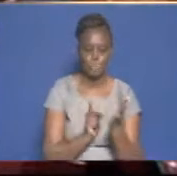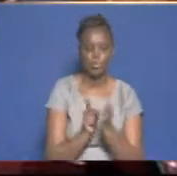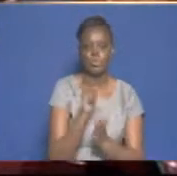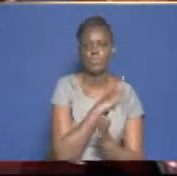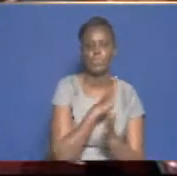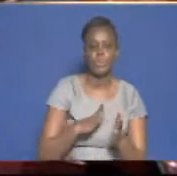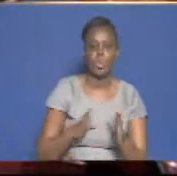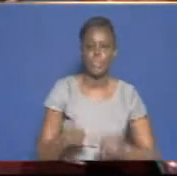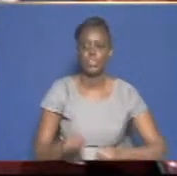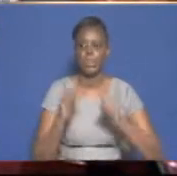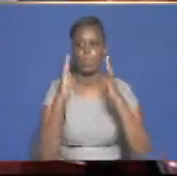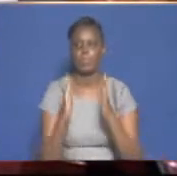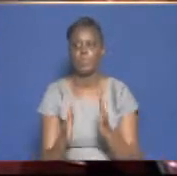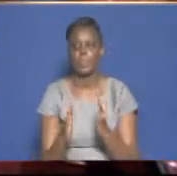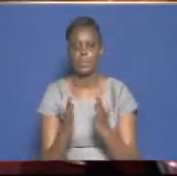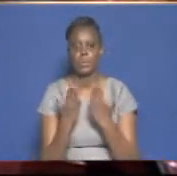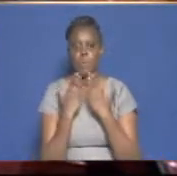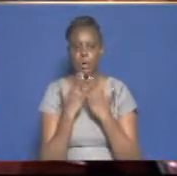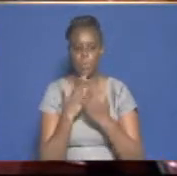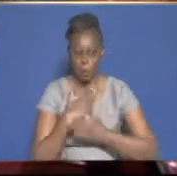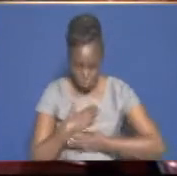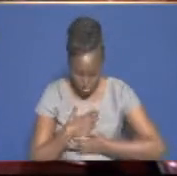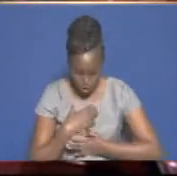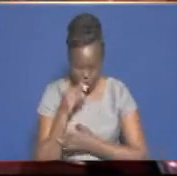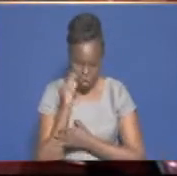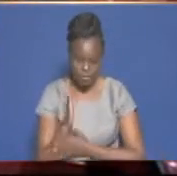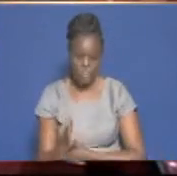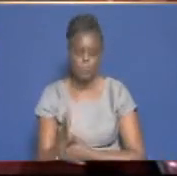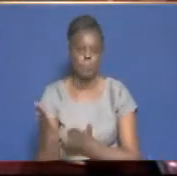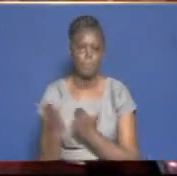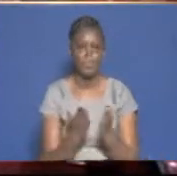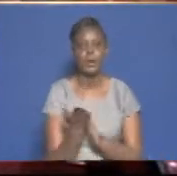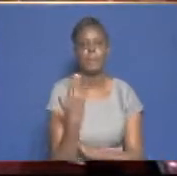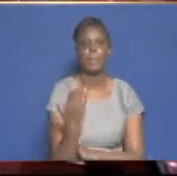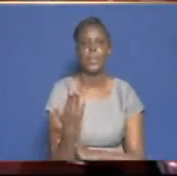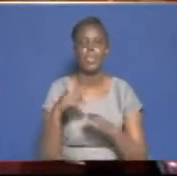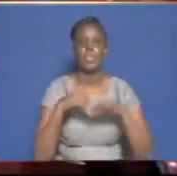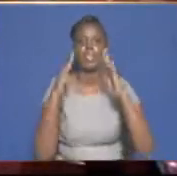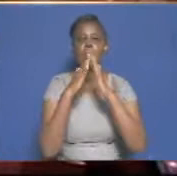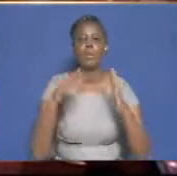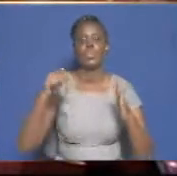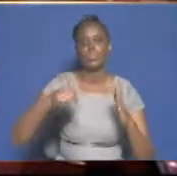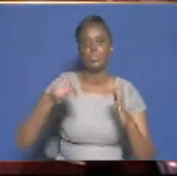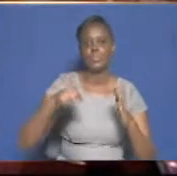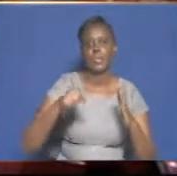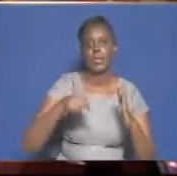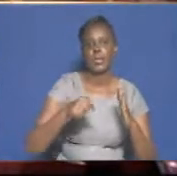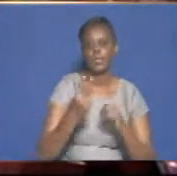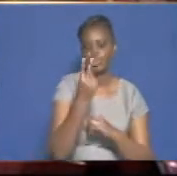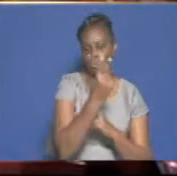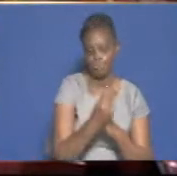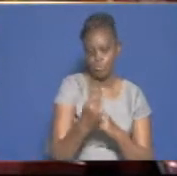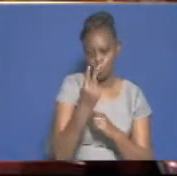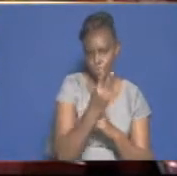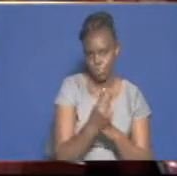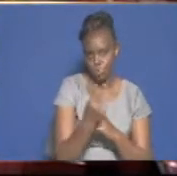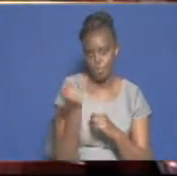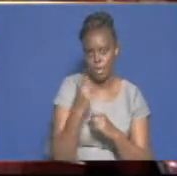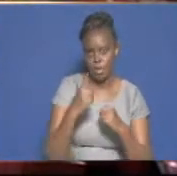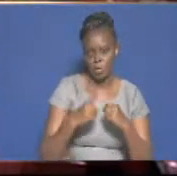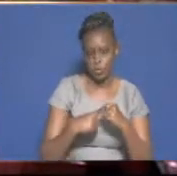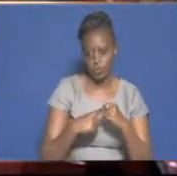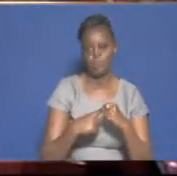Thank you so much, Honorable Speaker. Honorable Speaker, I beg to lay the following paper on the table of the House today, Tuesday, June